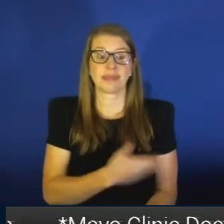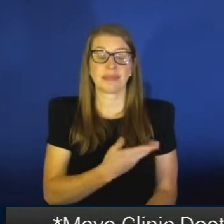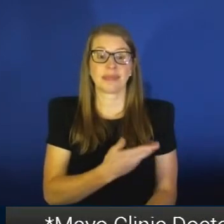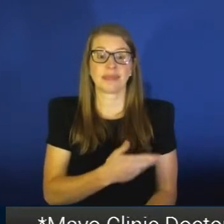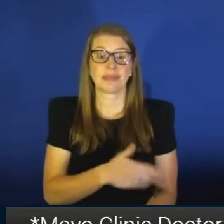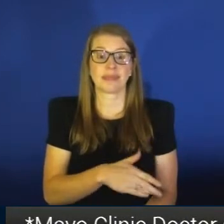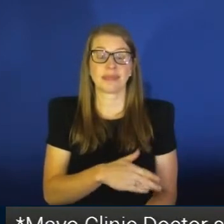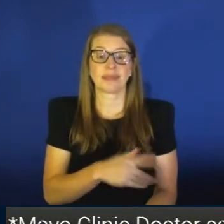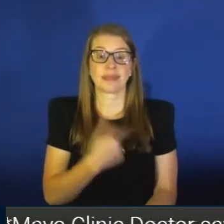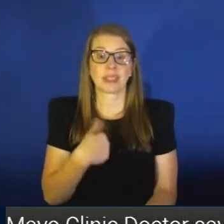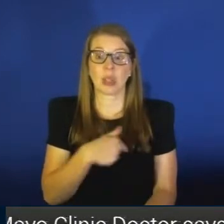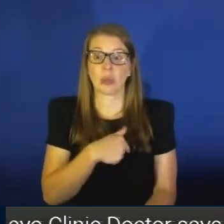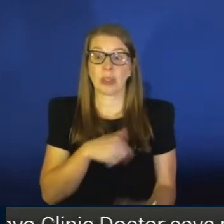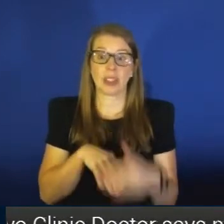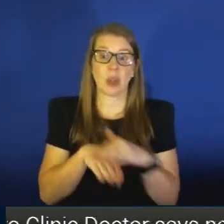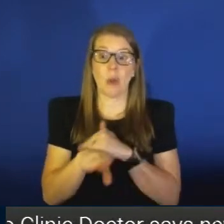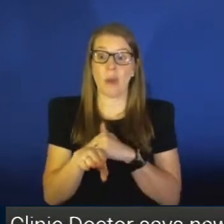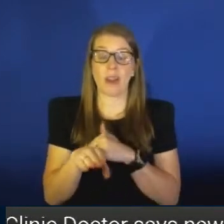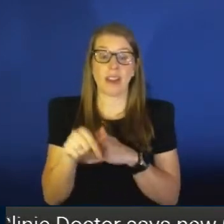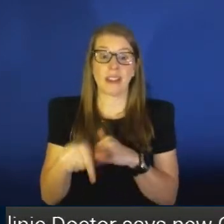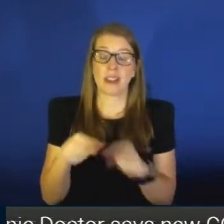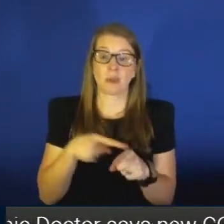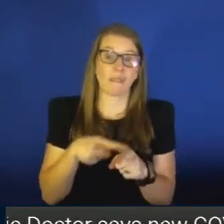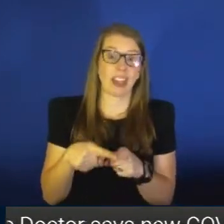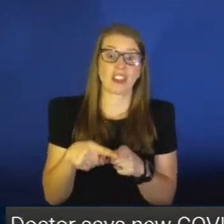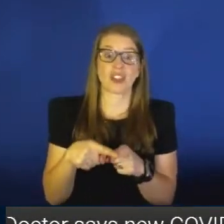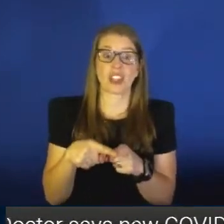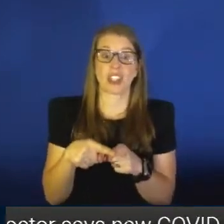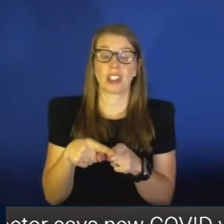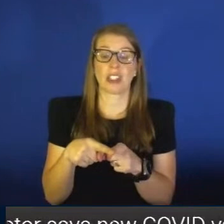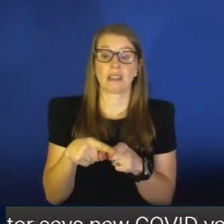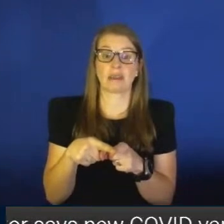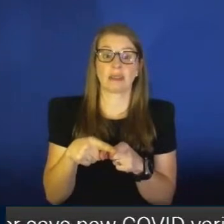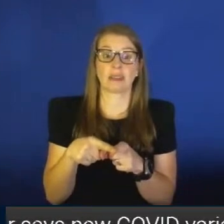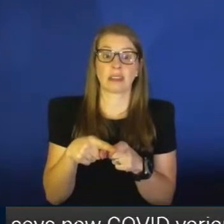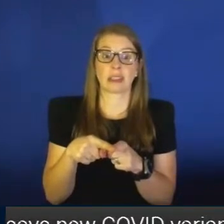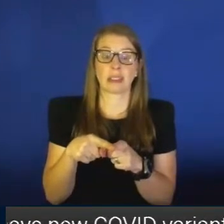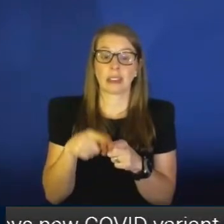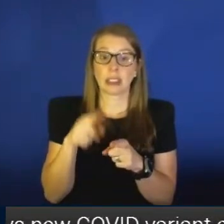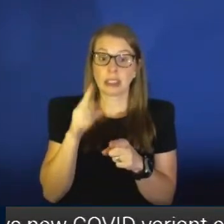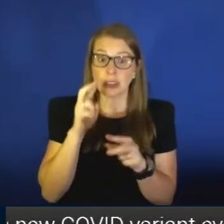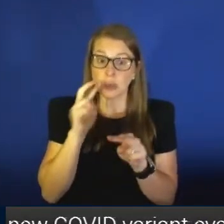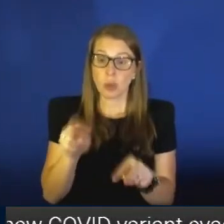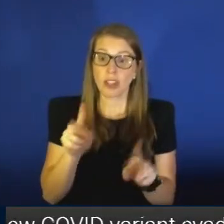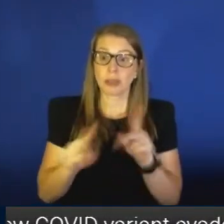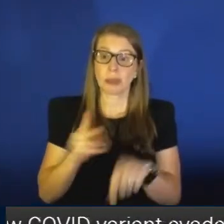We go into this profession to see people get better.